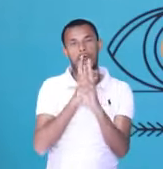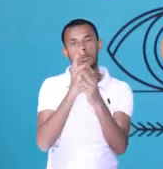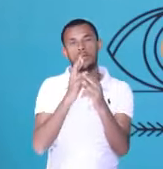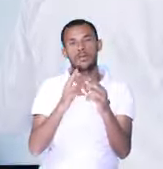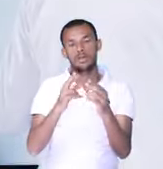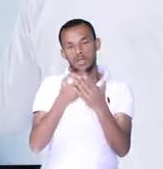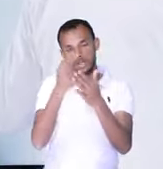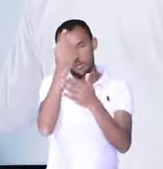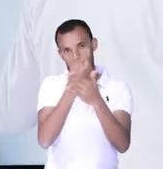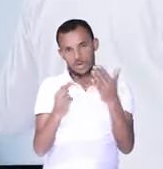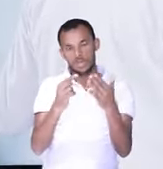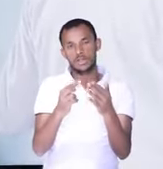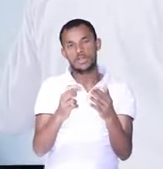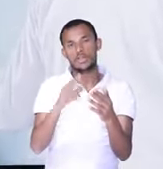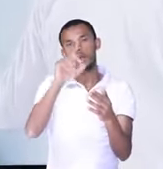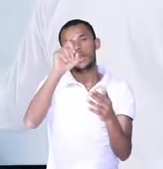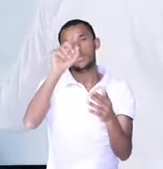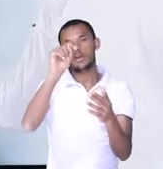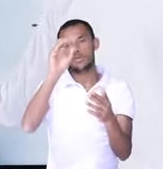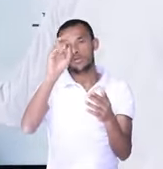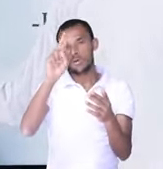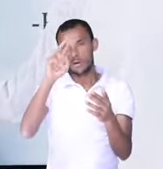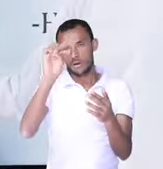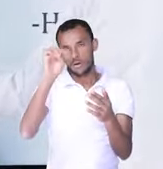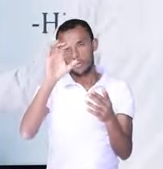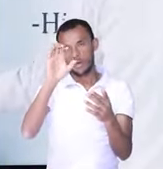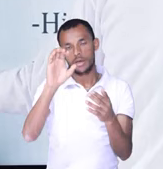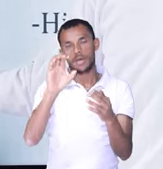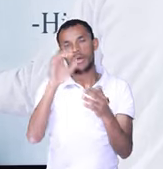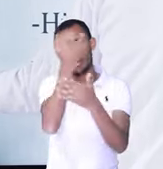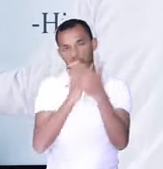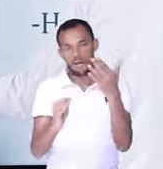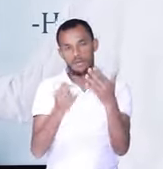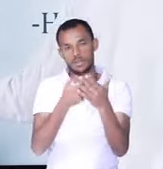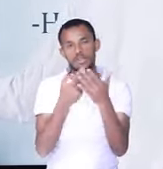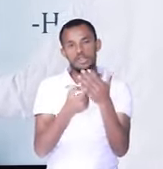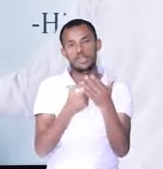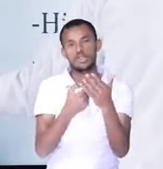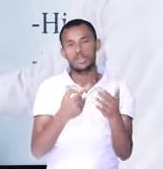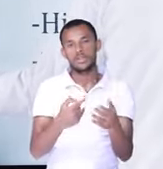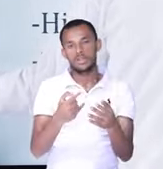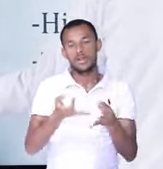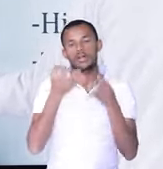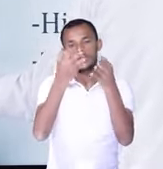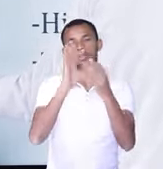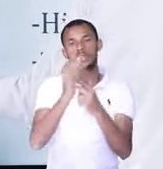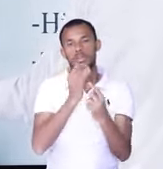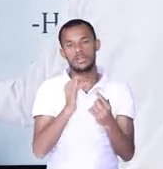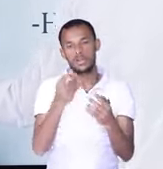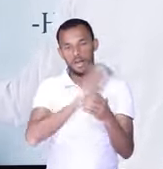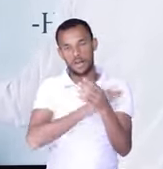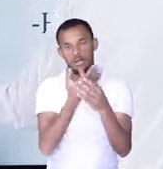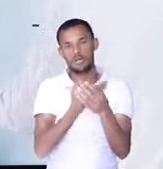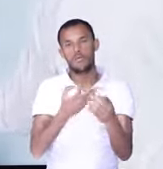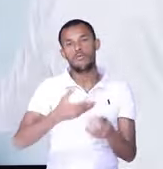are from this position. This is exothermic diagram. This is transition state. The energy of transition state is in higher